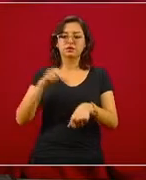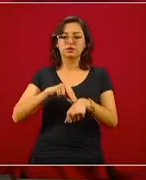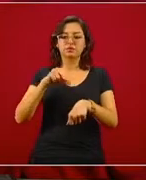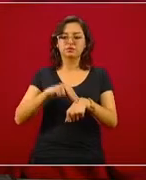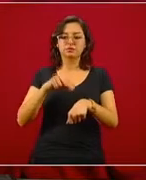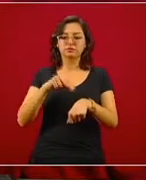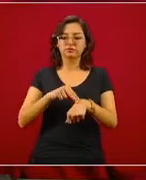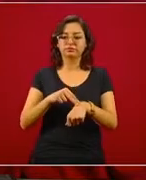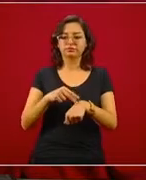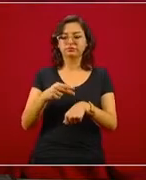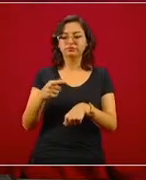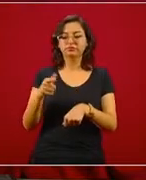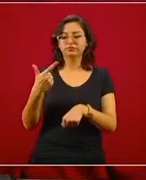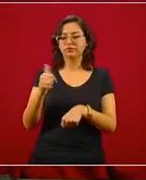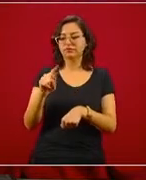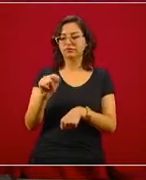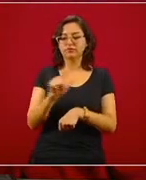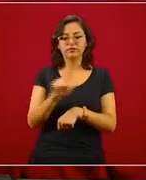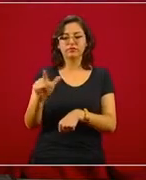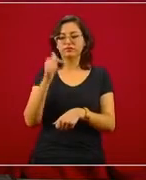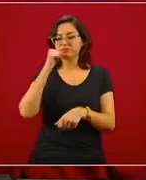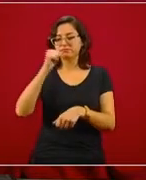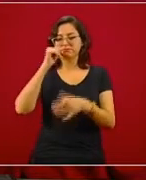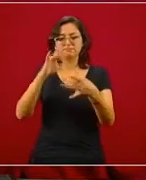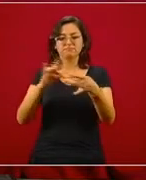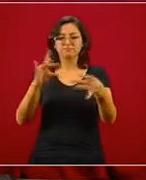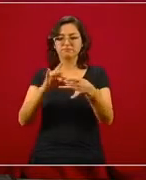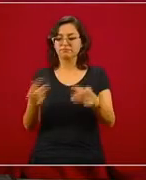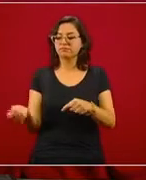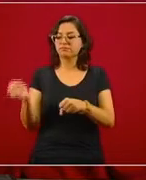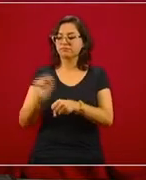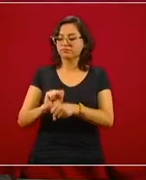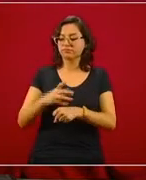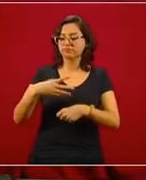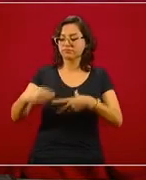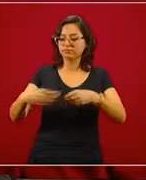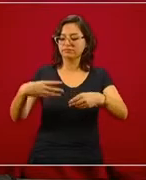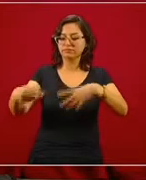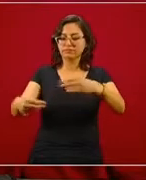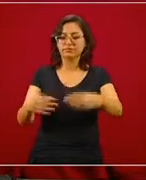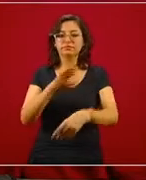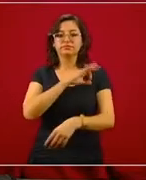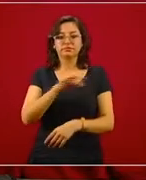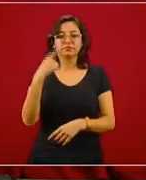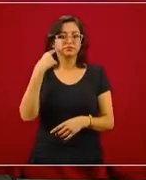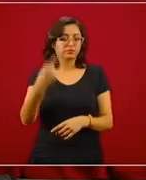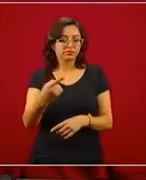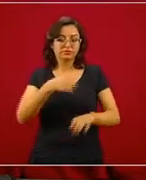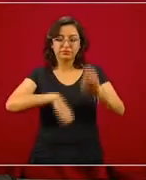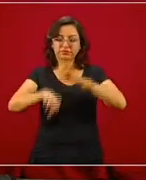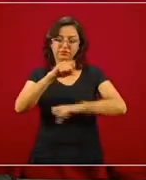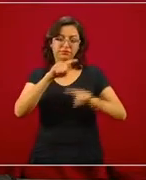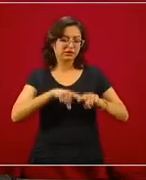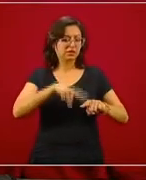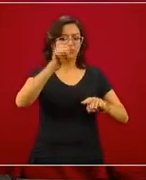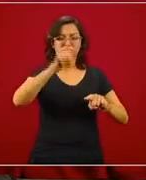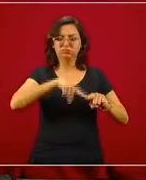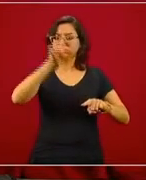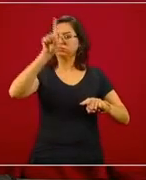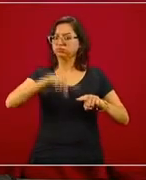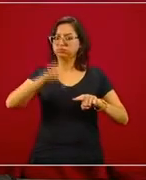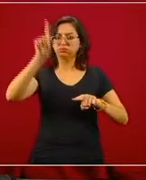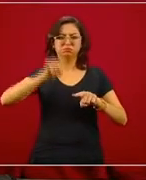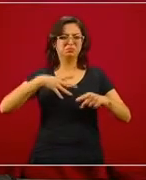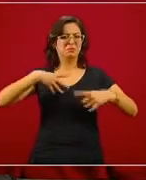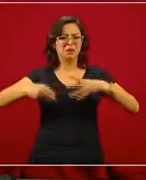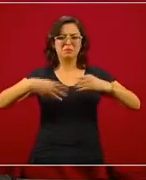1, 2, 3, those are the weeks. And you already know this because Dr. Lopez Gatel already talks about the epidemiological weeks.